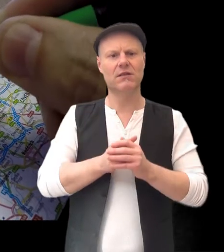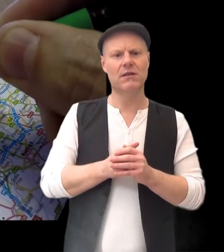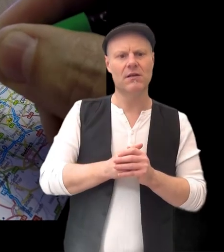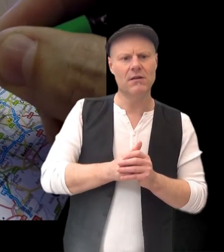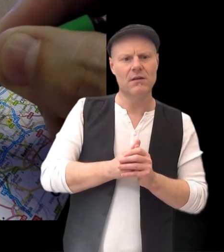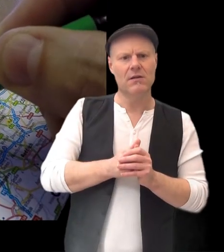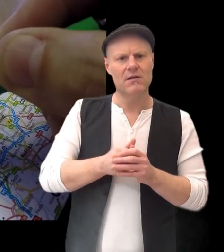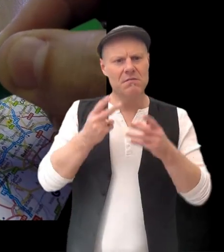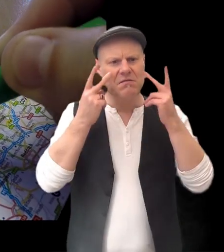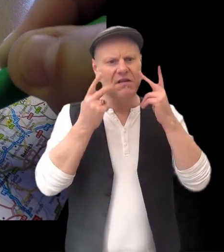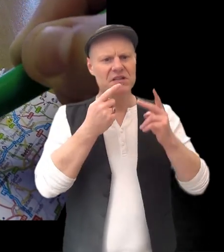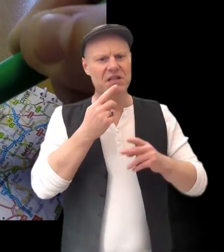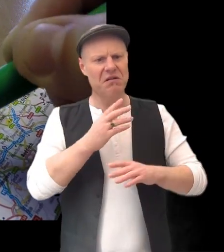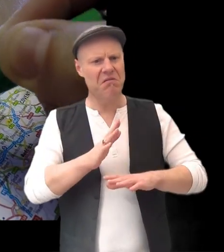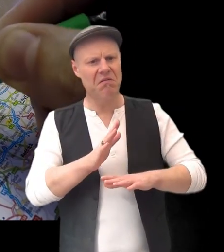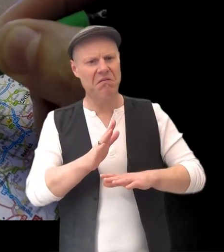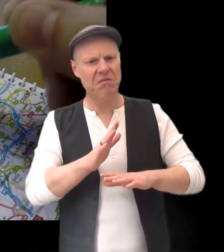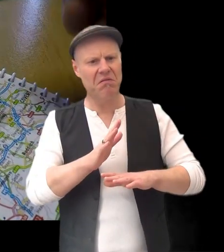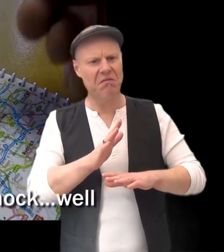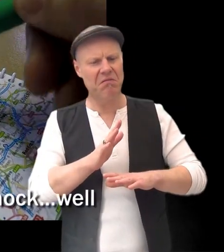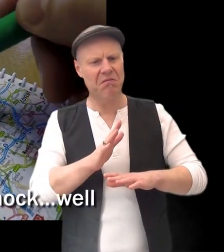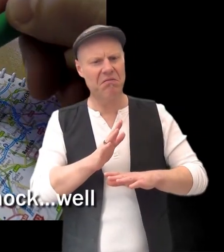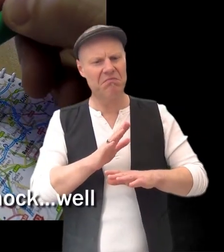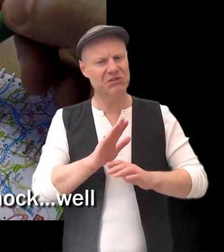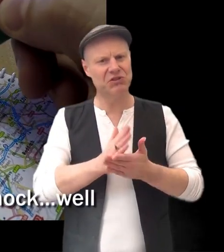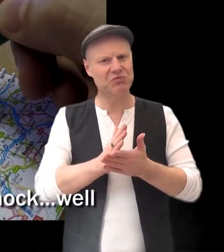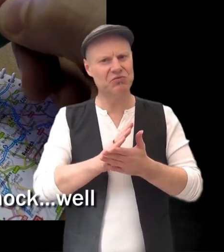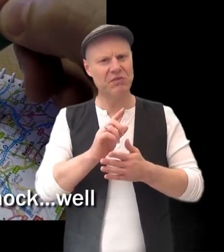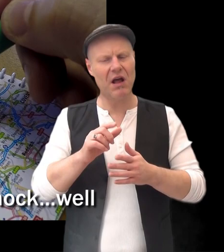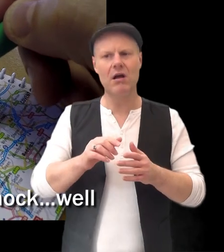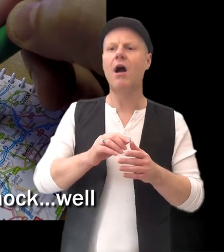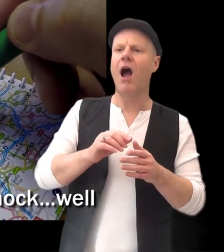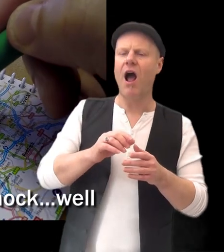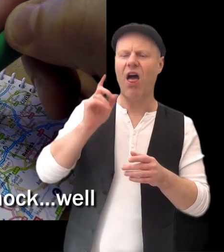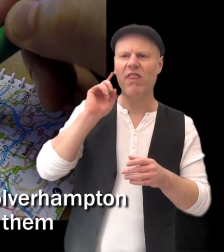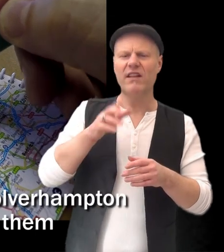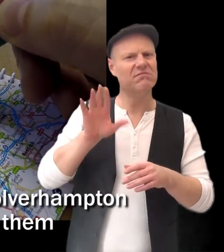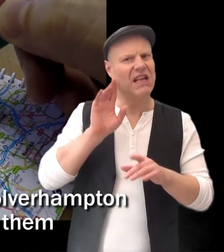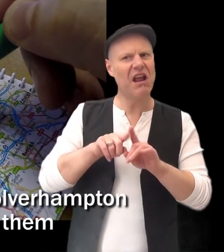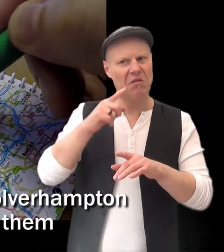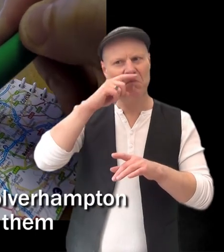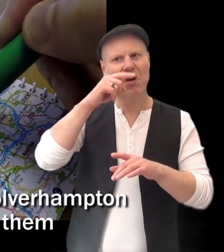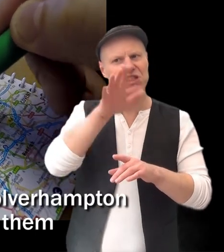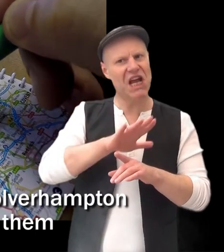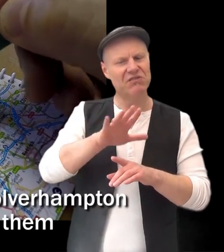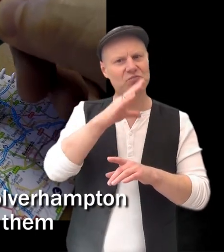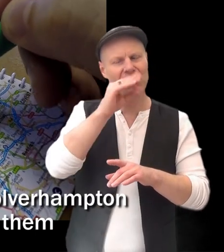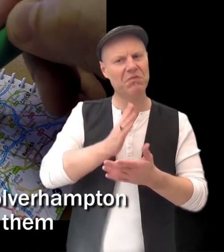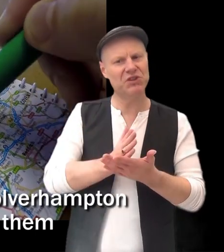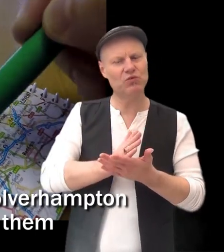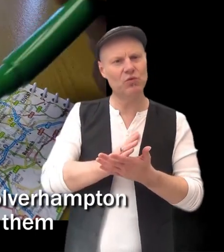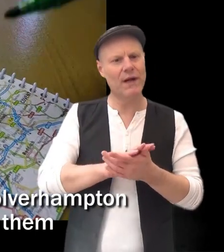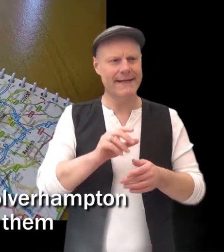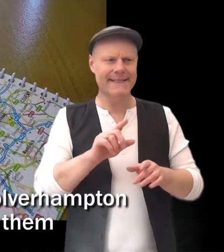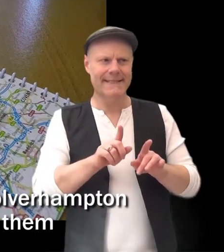I think he could come round Cannock and he's going... Well, I wouldn't say... Because them are quite posh areas of Wolverhampton, well, so I wouldn't say it was them. I